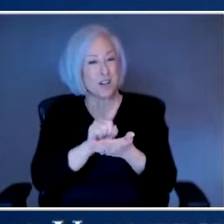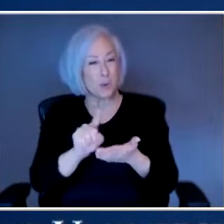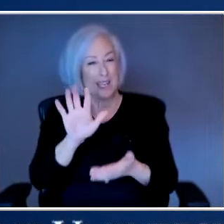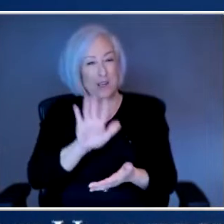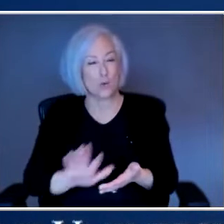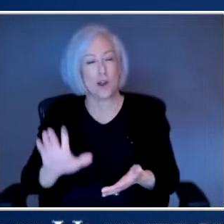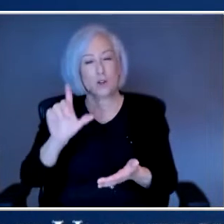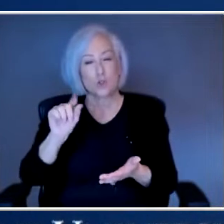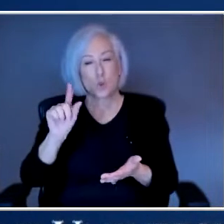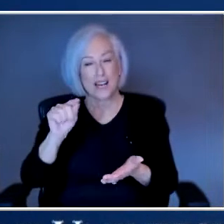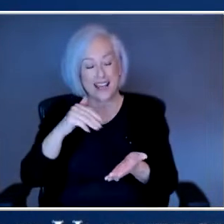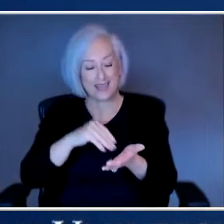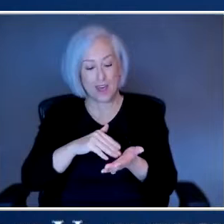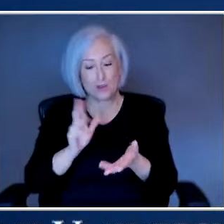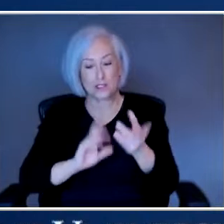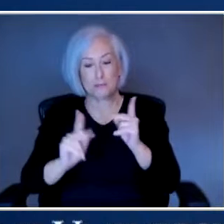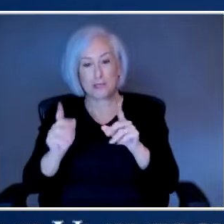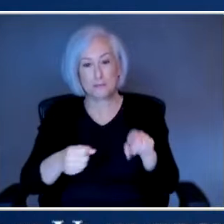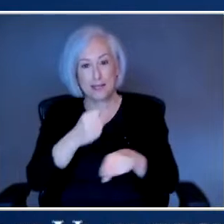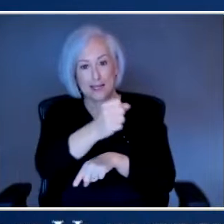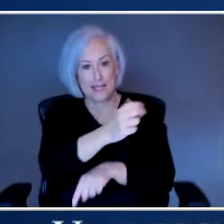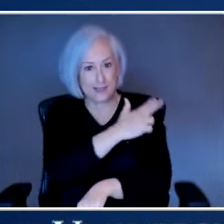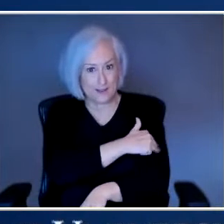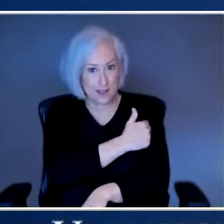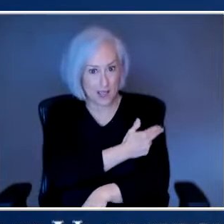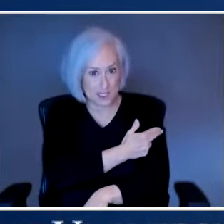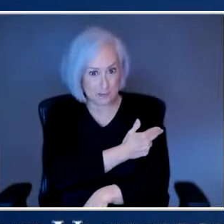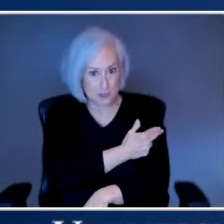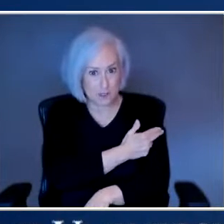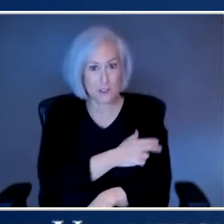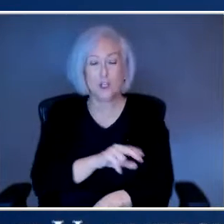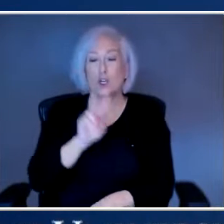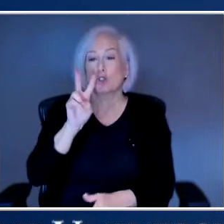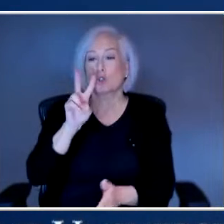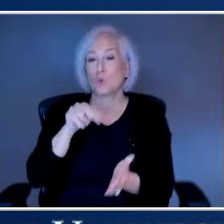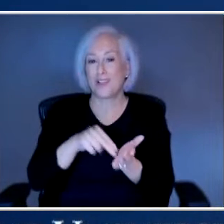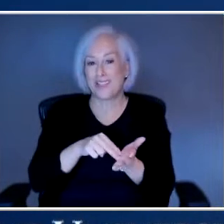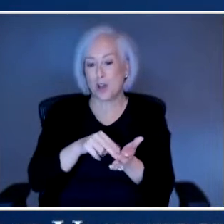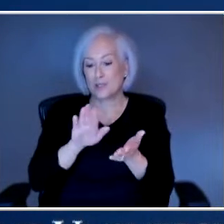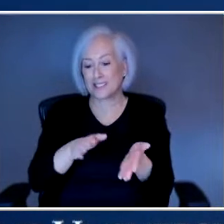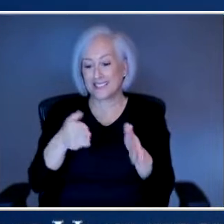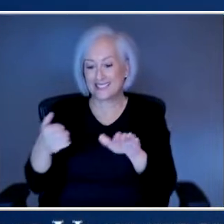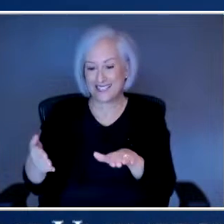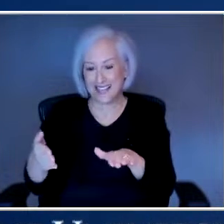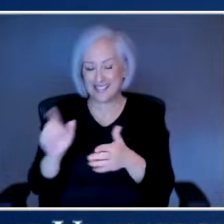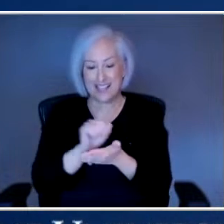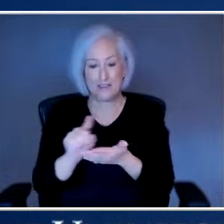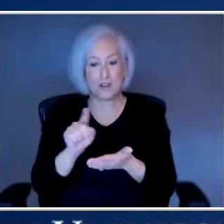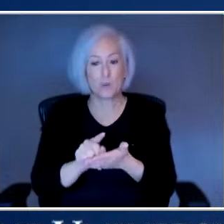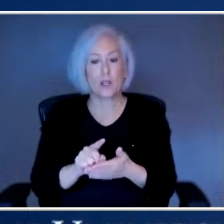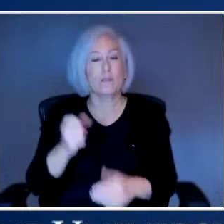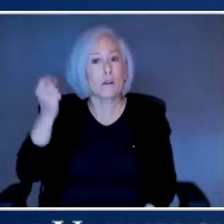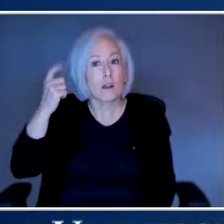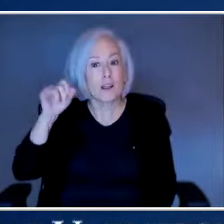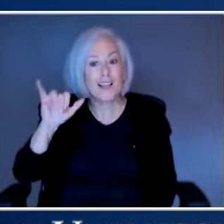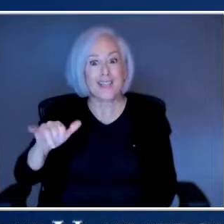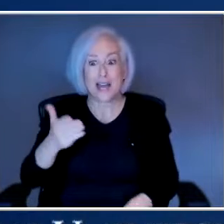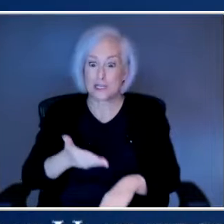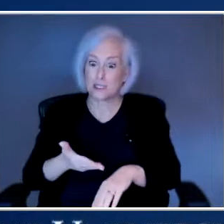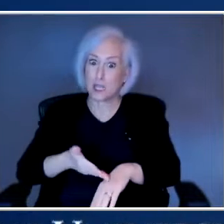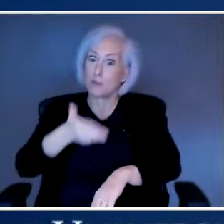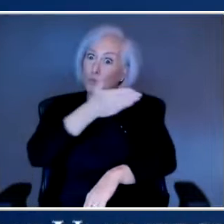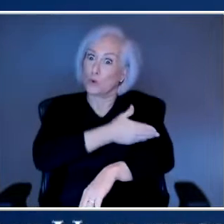hospitalizations and 2,000 deaths. Again, that's weekly. That is much improved, though, from where we were the past few years. In